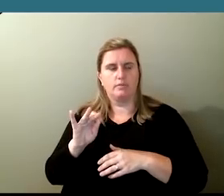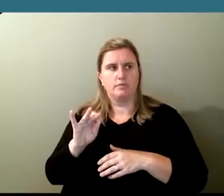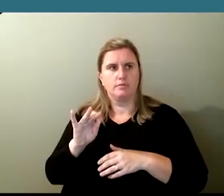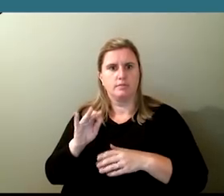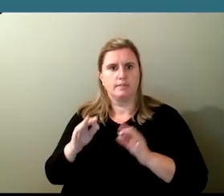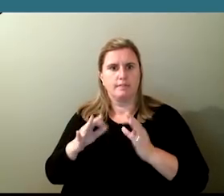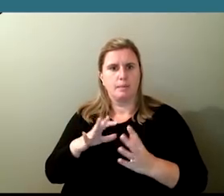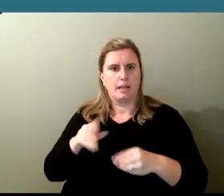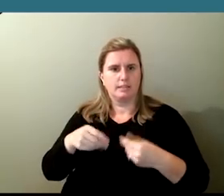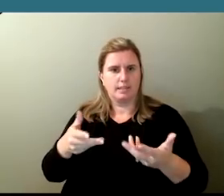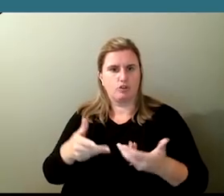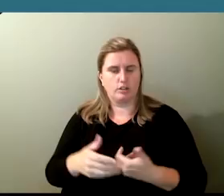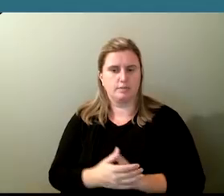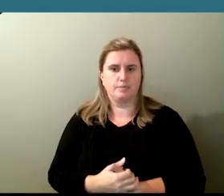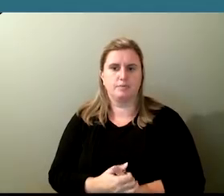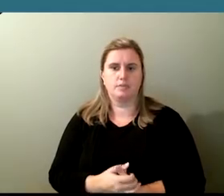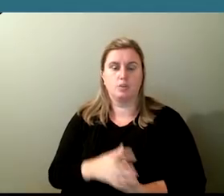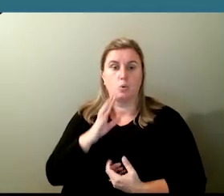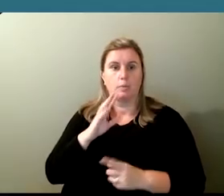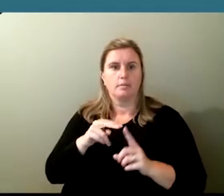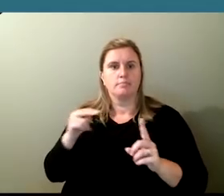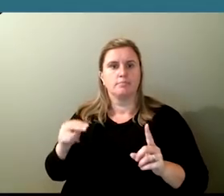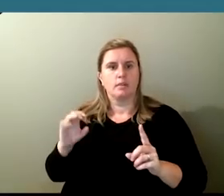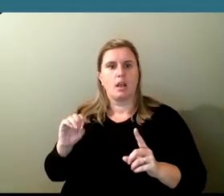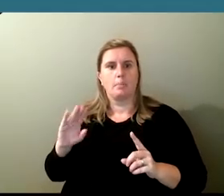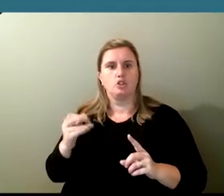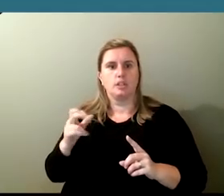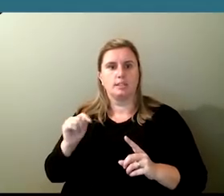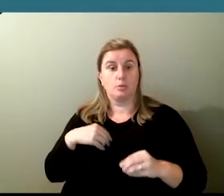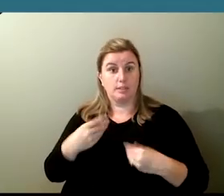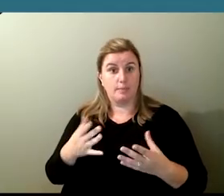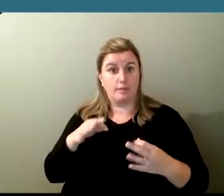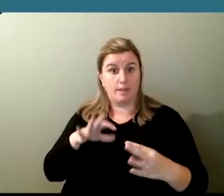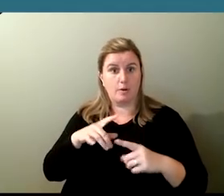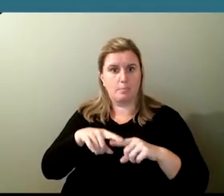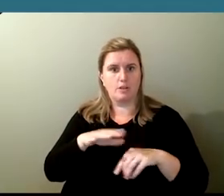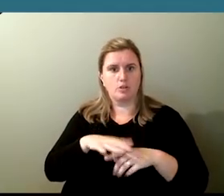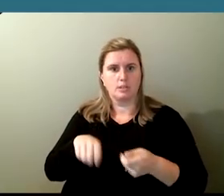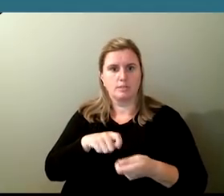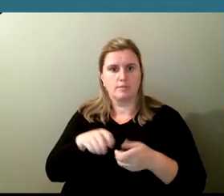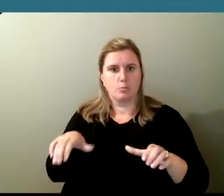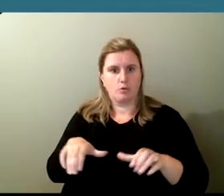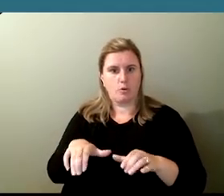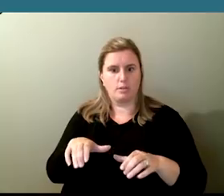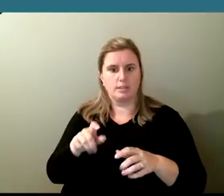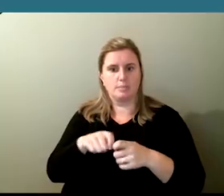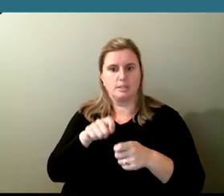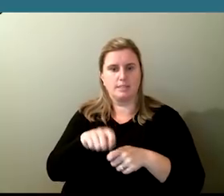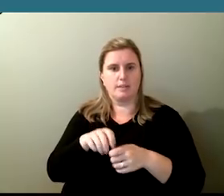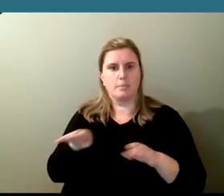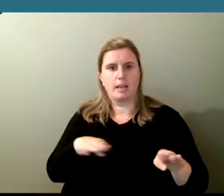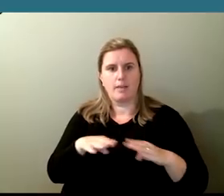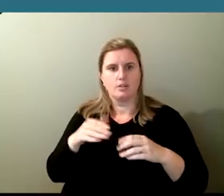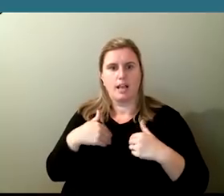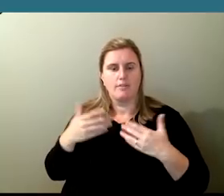feedback delivery. So it would be objective in a way that we would be delivering feedback based on specific performance and specific behaviors that have been